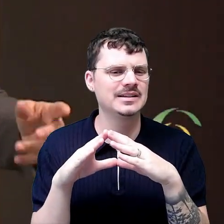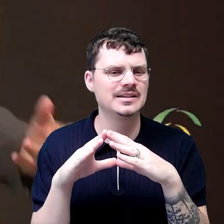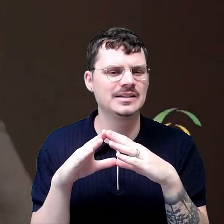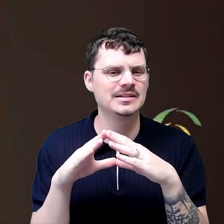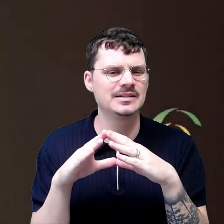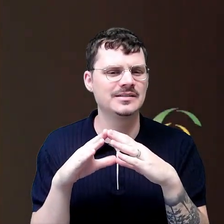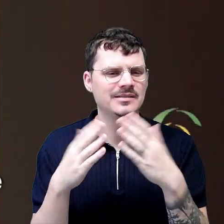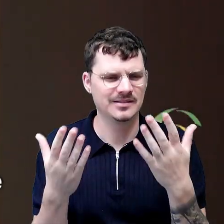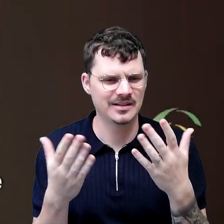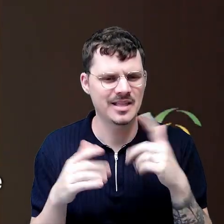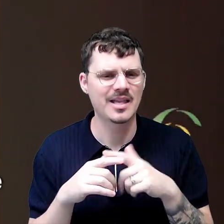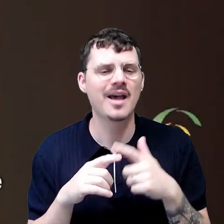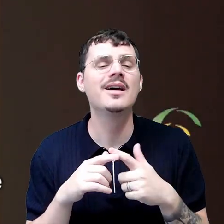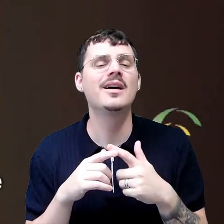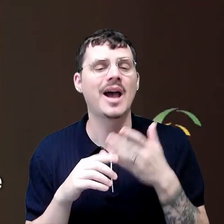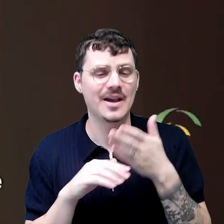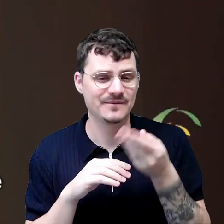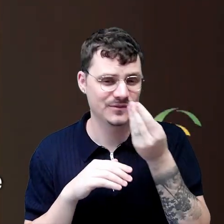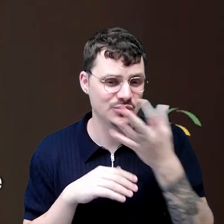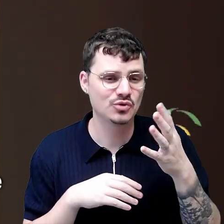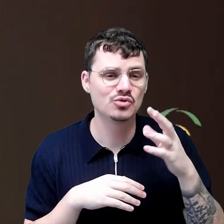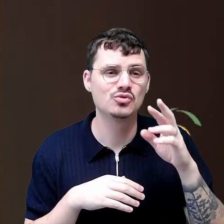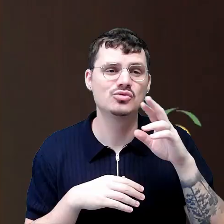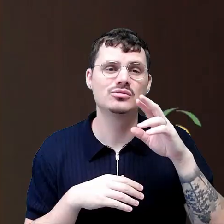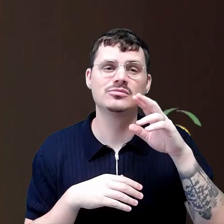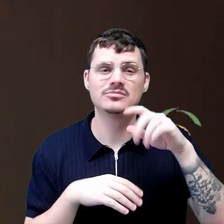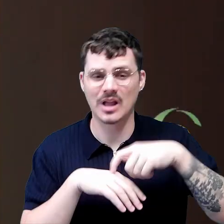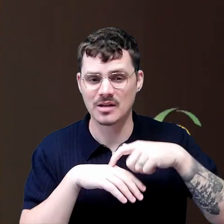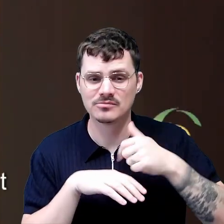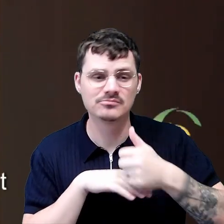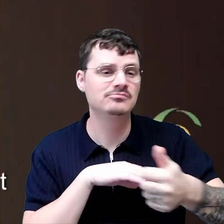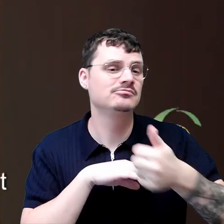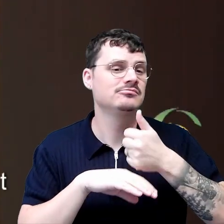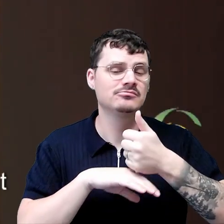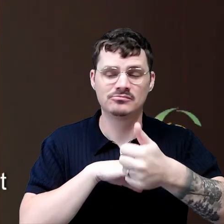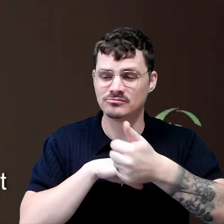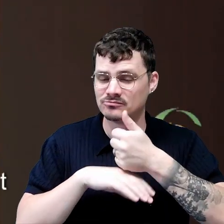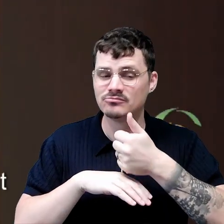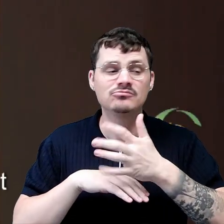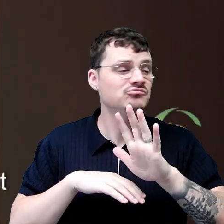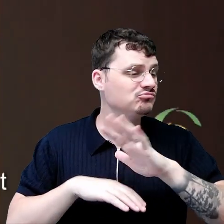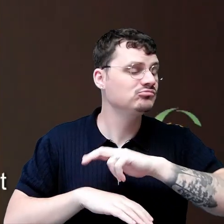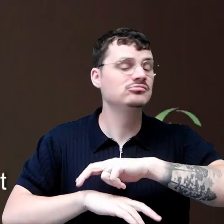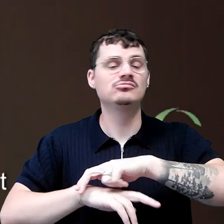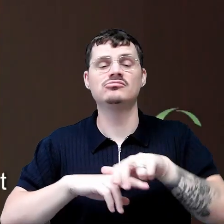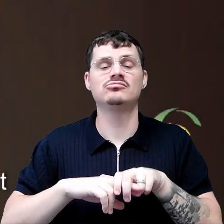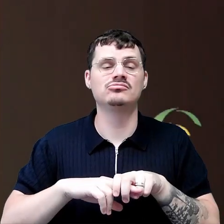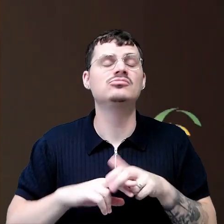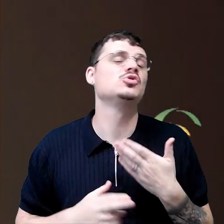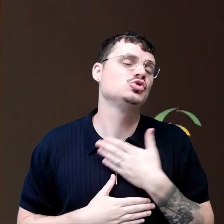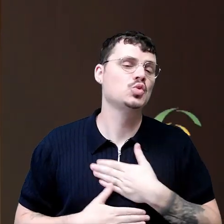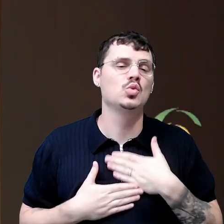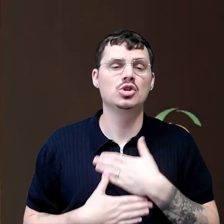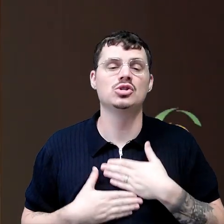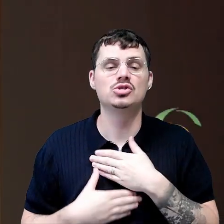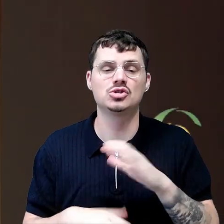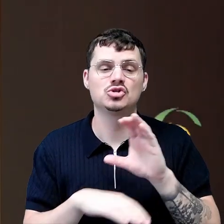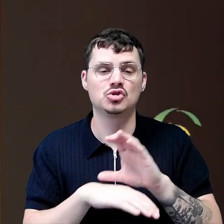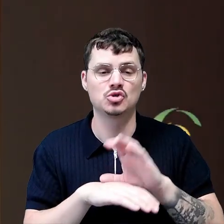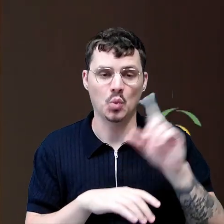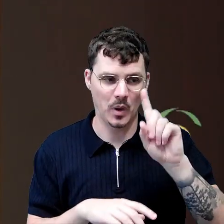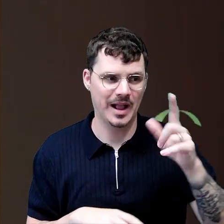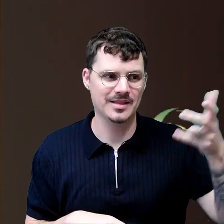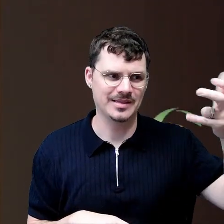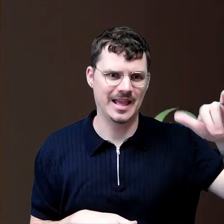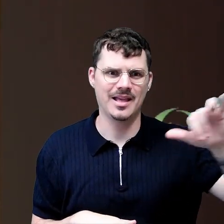And then after a couple of rounds up and down the aisles, he would be seated and enjoy the church service at this church where they